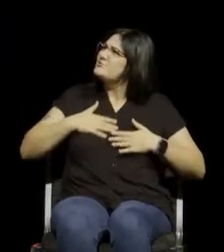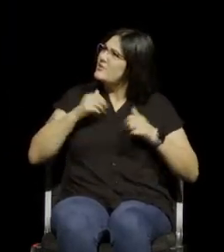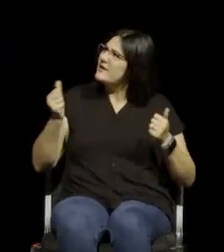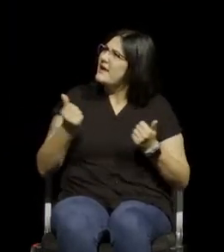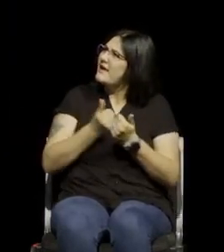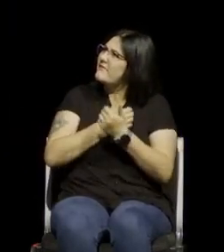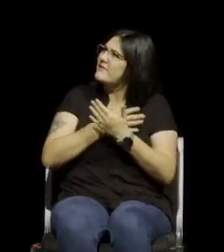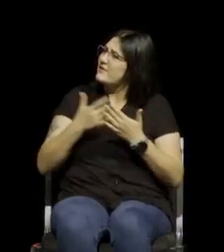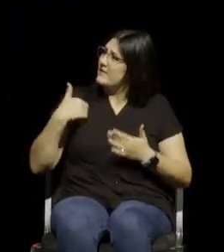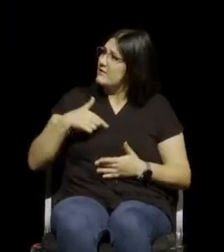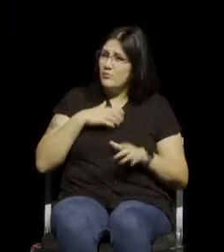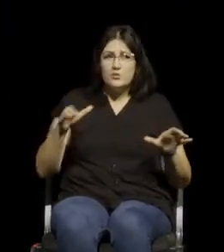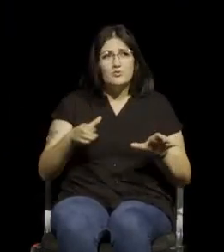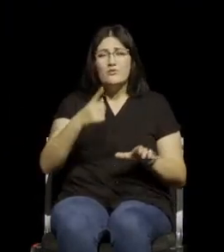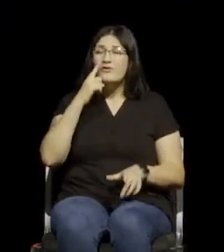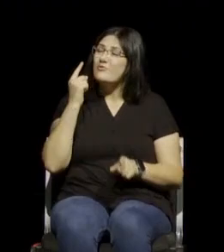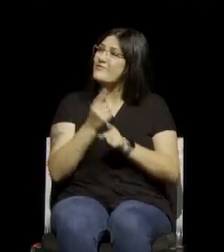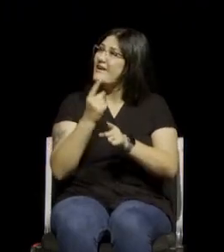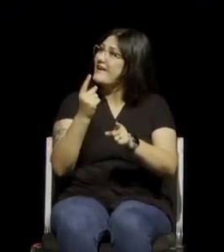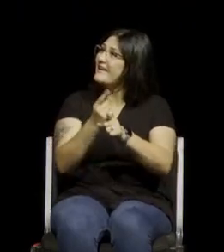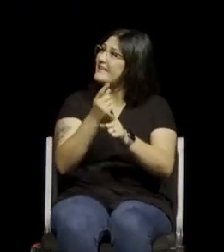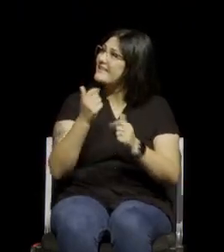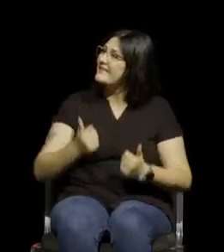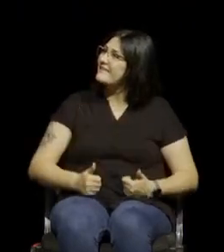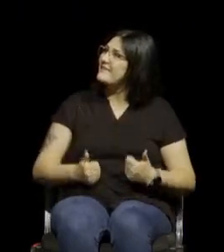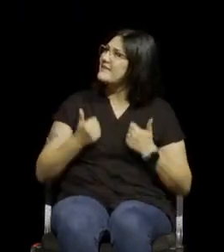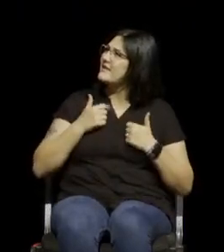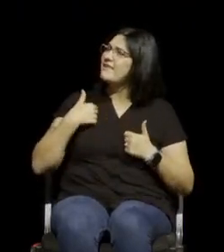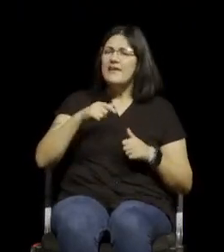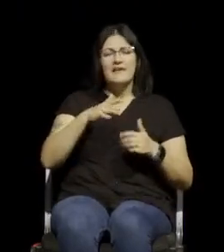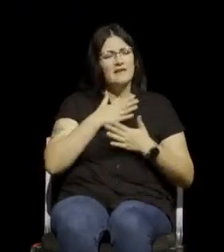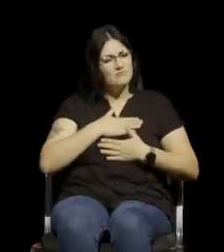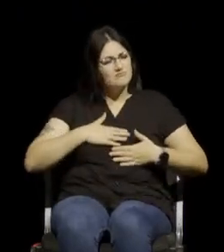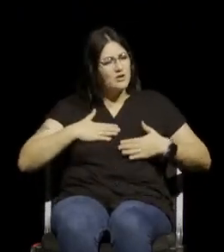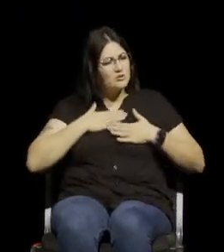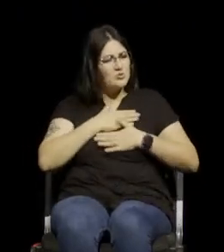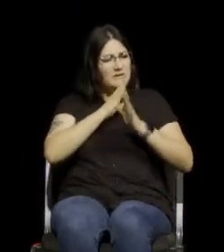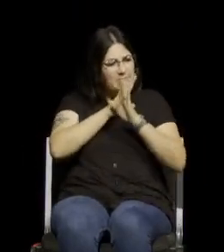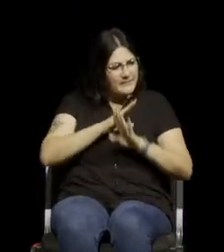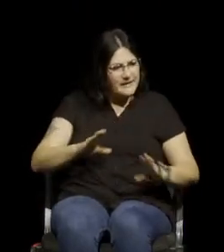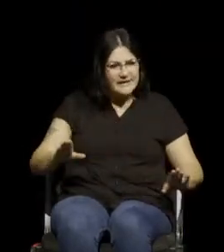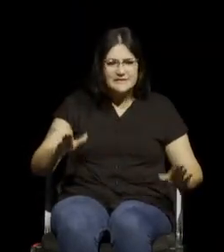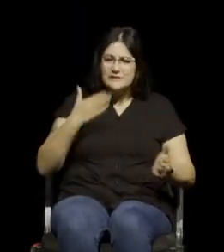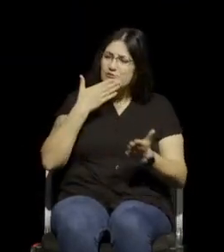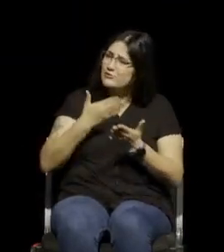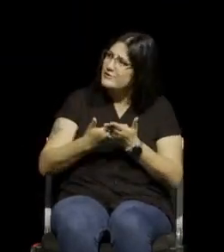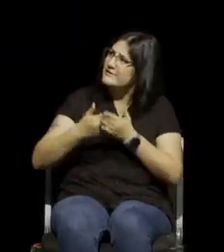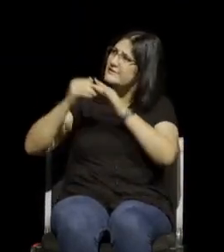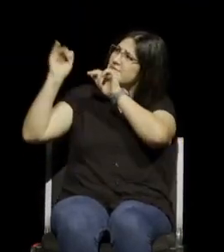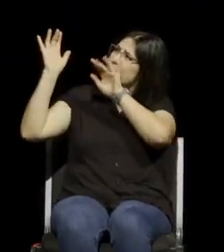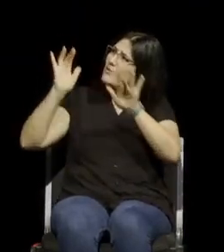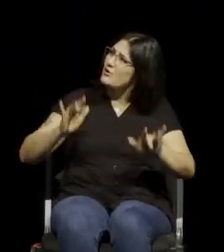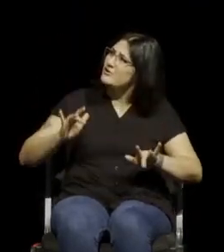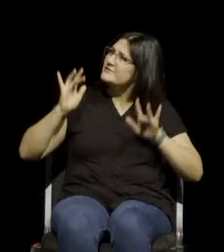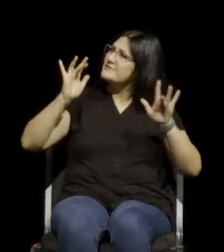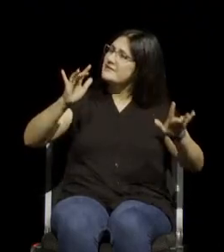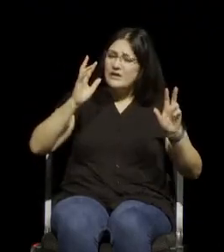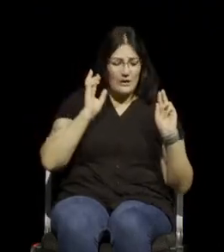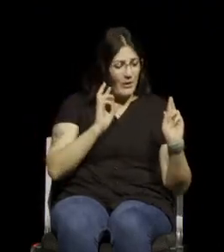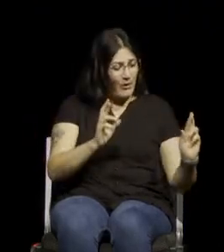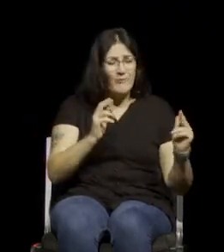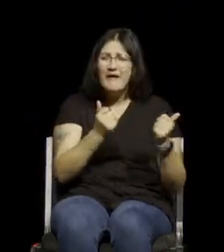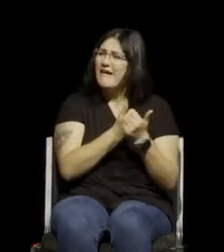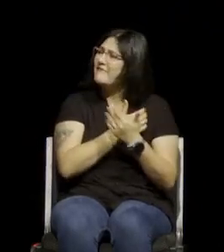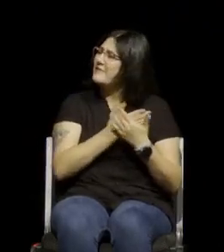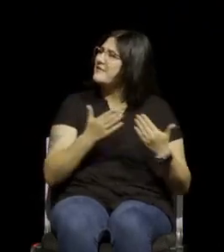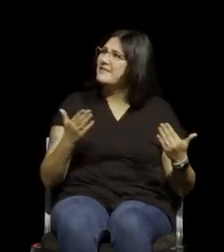right living. They can enjoy peace and goodness that they see in our life, mercy and hope and faith